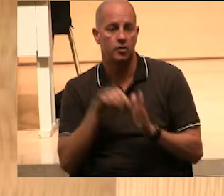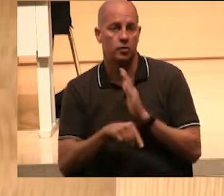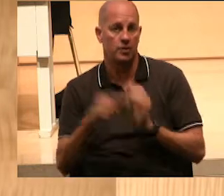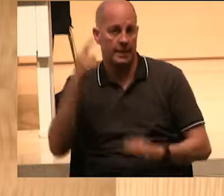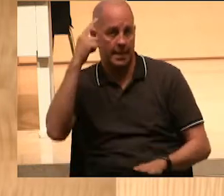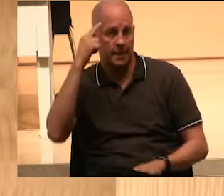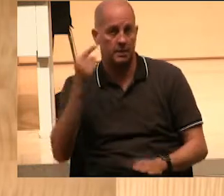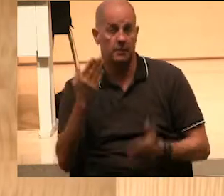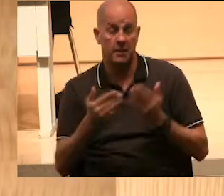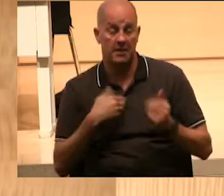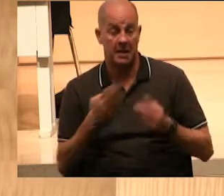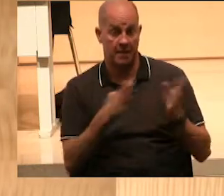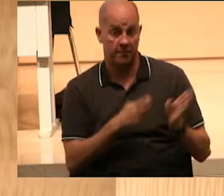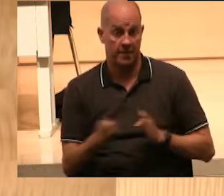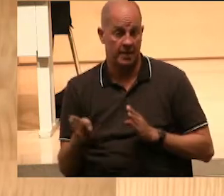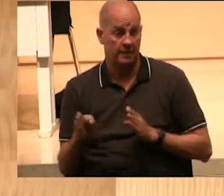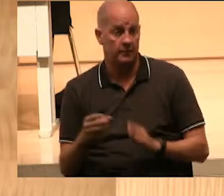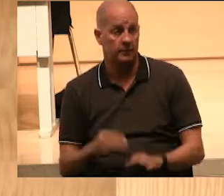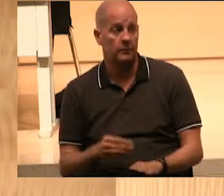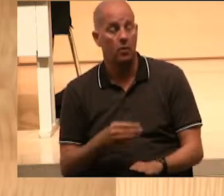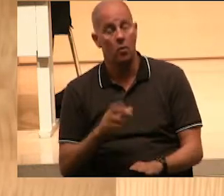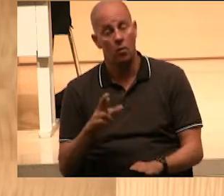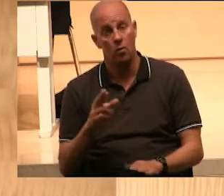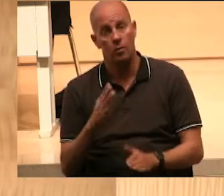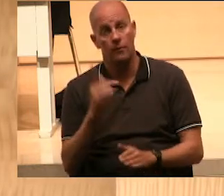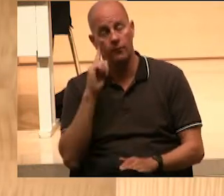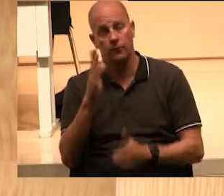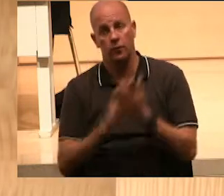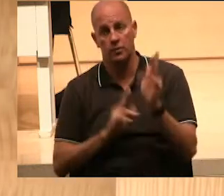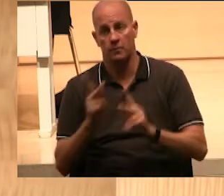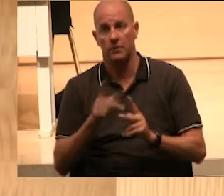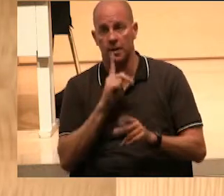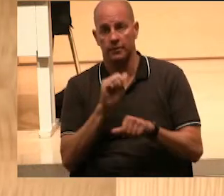and unfortunately for other people, suicide attempts.